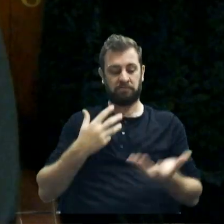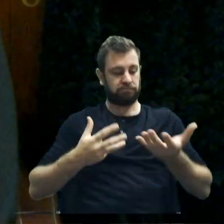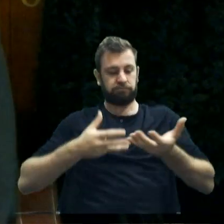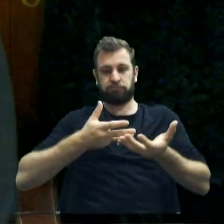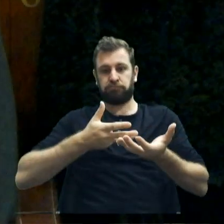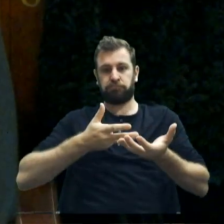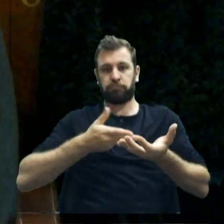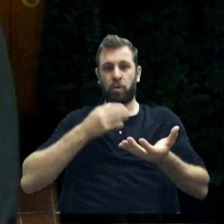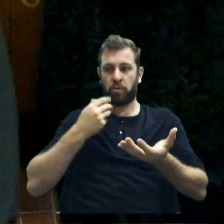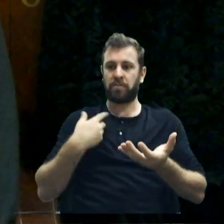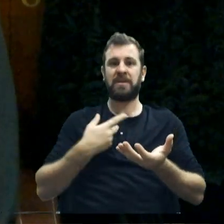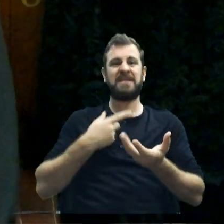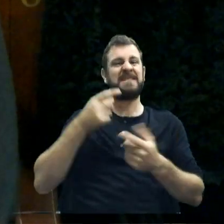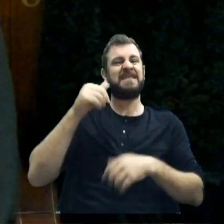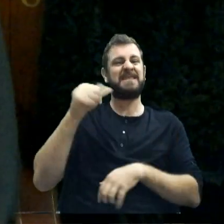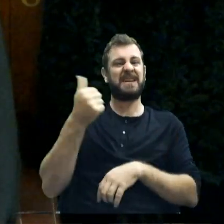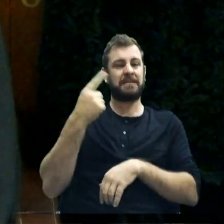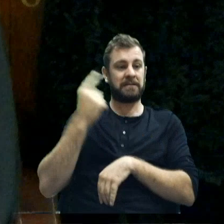at Sunnybrook.